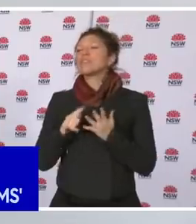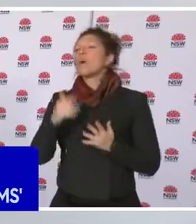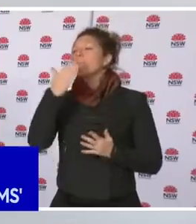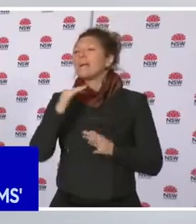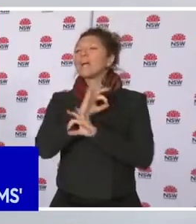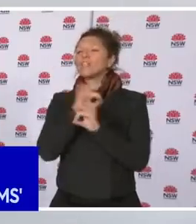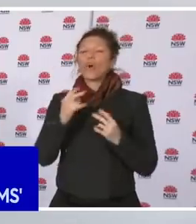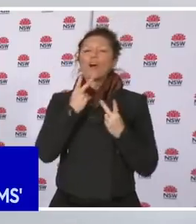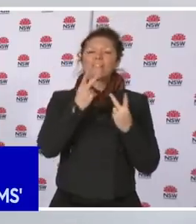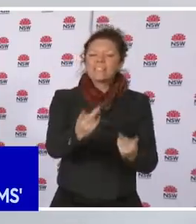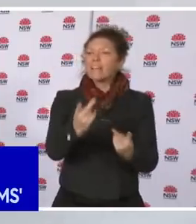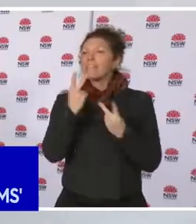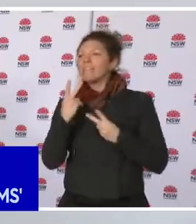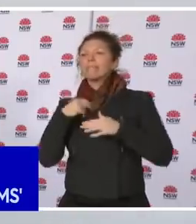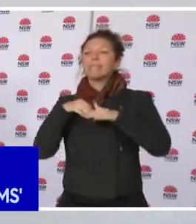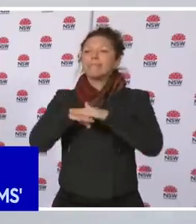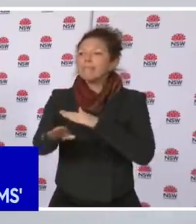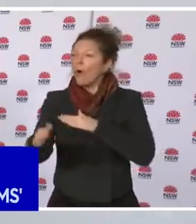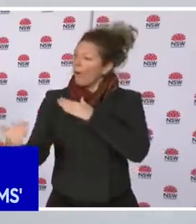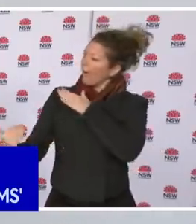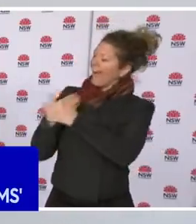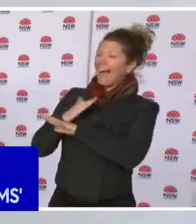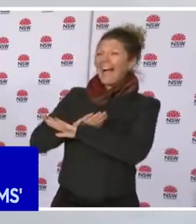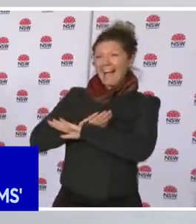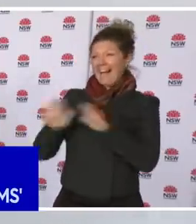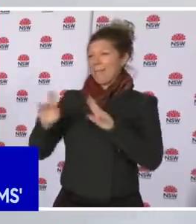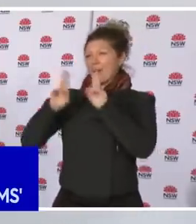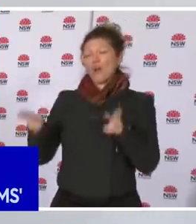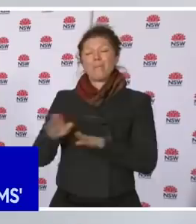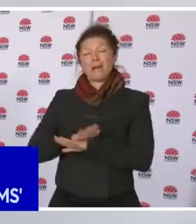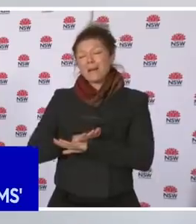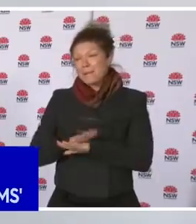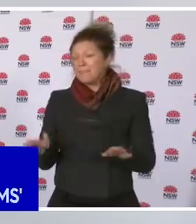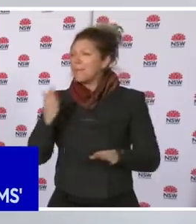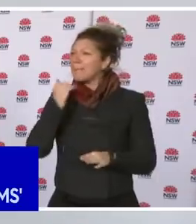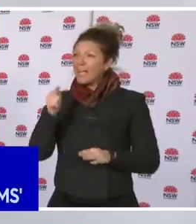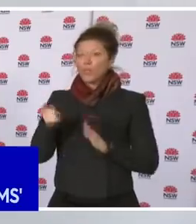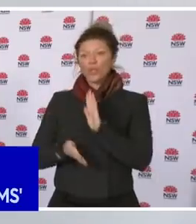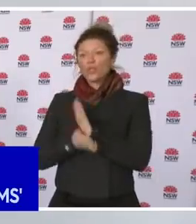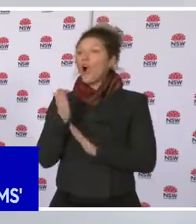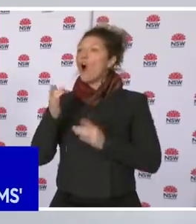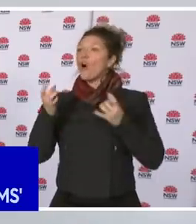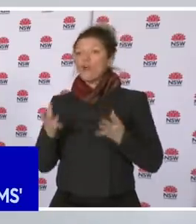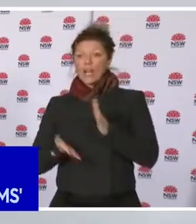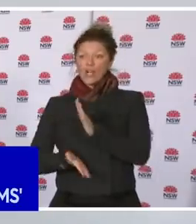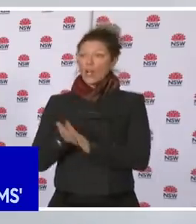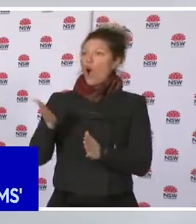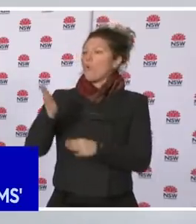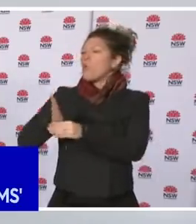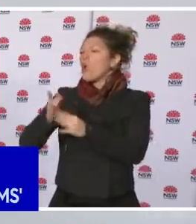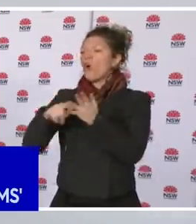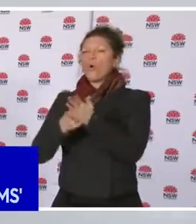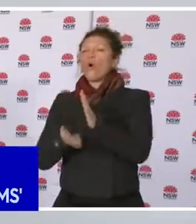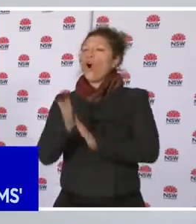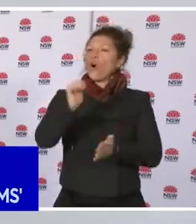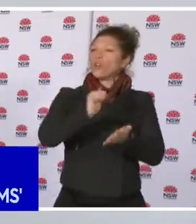have anyone into your home. Please be so safe when you're going outside. Wear a mask and make sure it covers your nose and nose and mouth